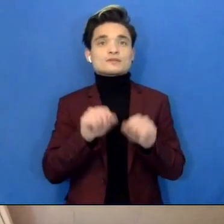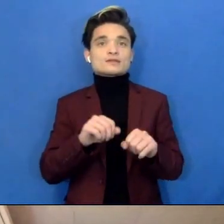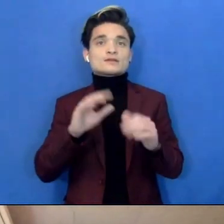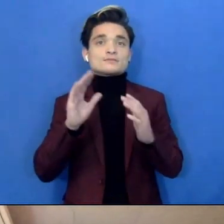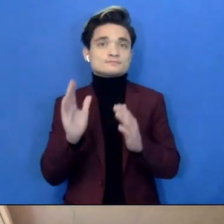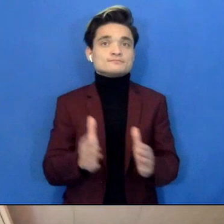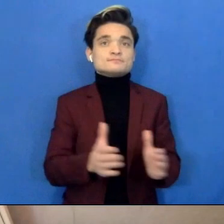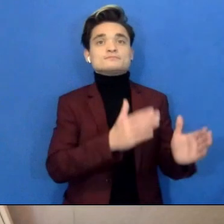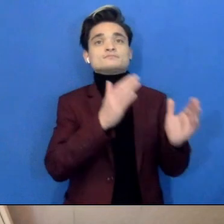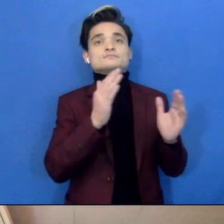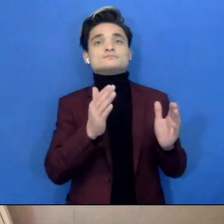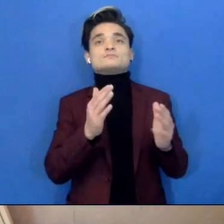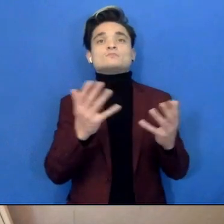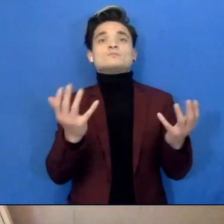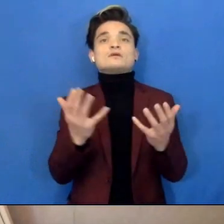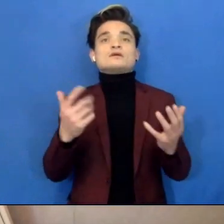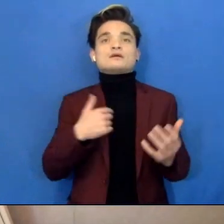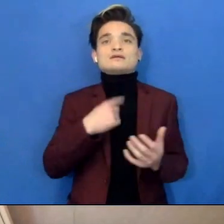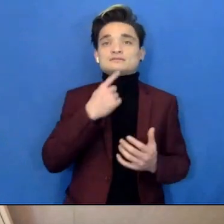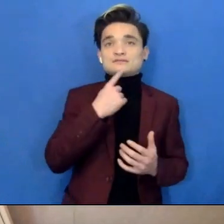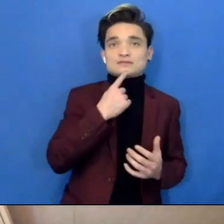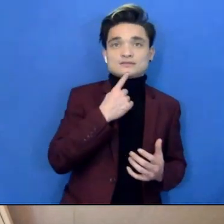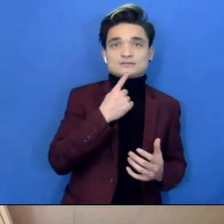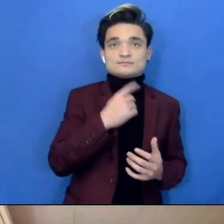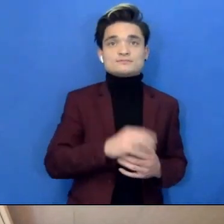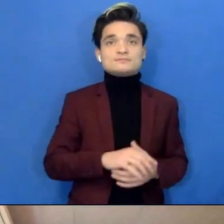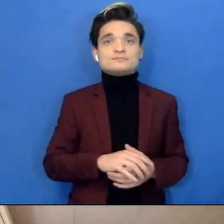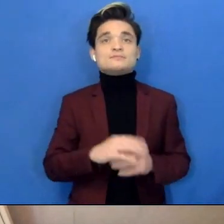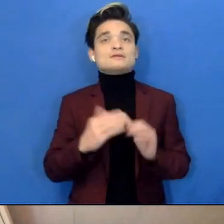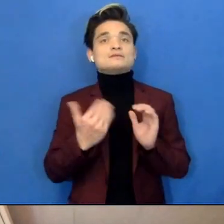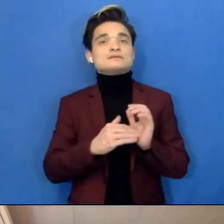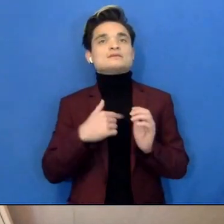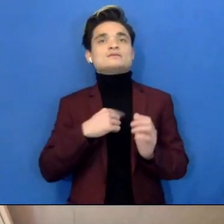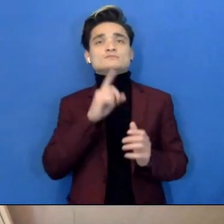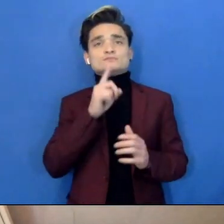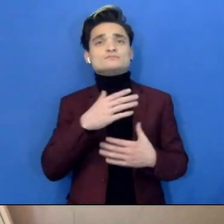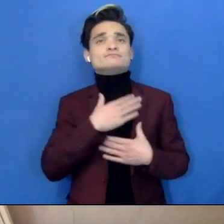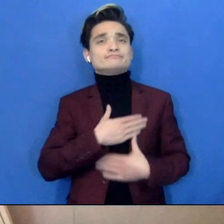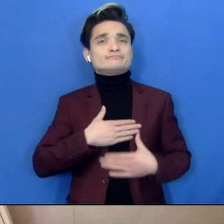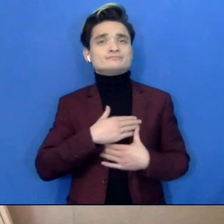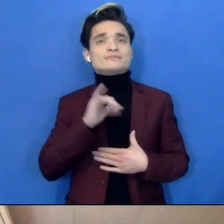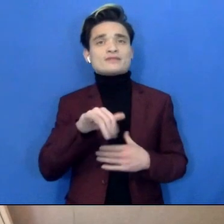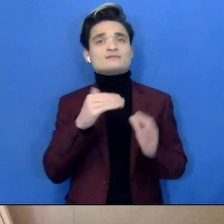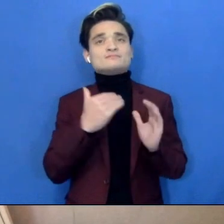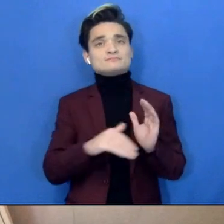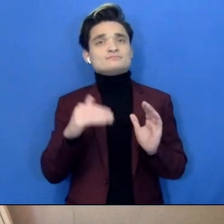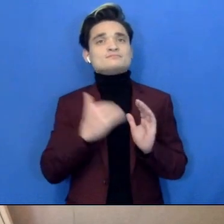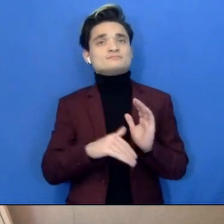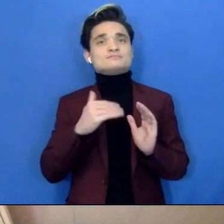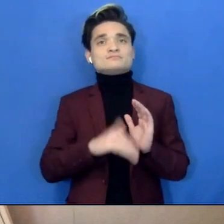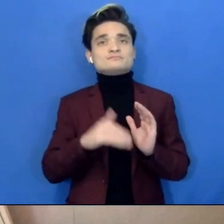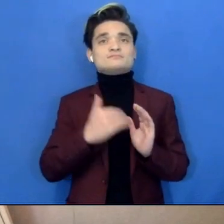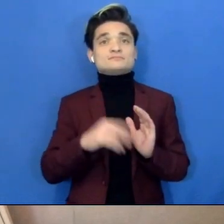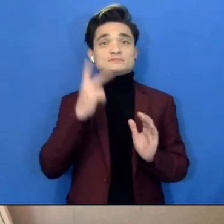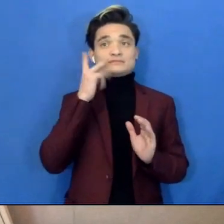repetition because that can do all of that. Repetition is highly poetic. You find it in poetry. It's so meaningful. You can